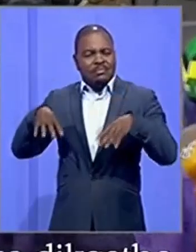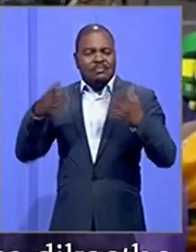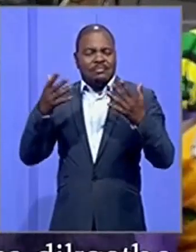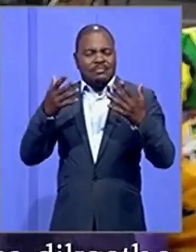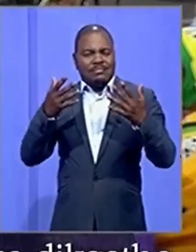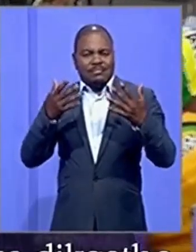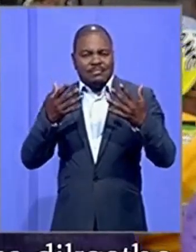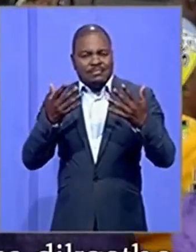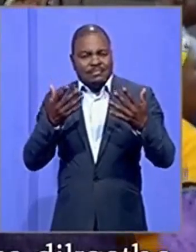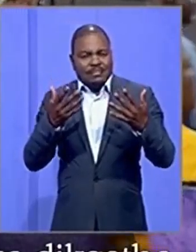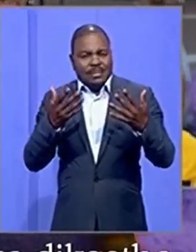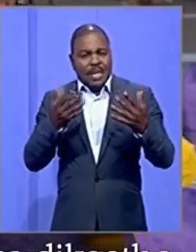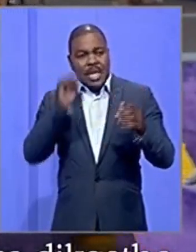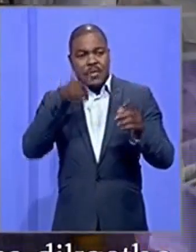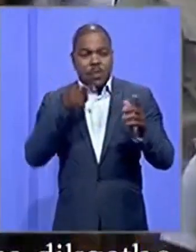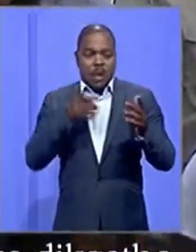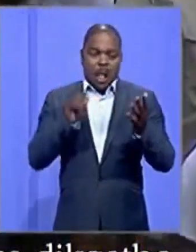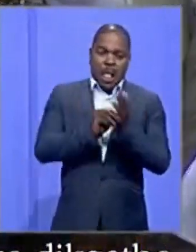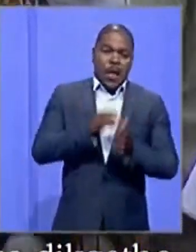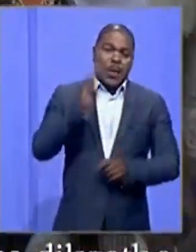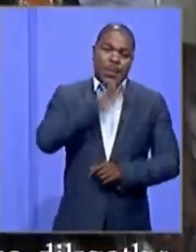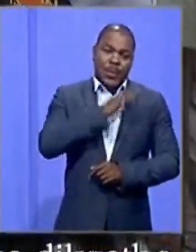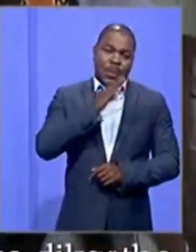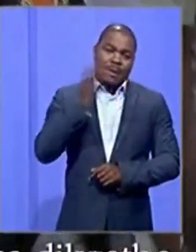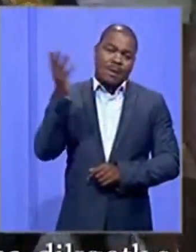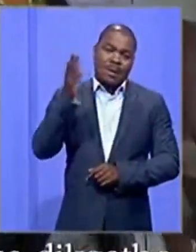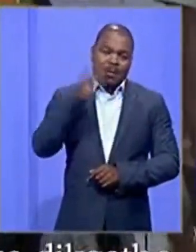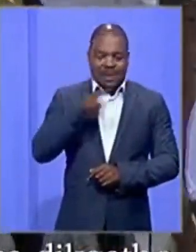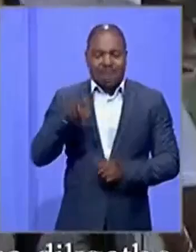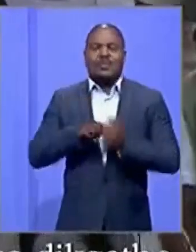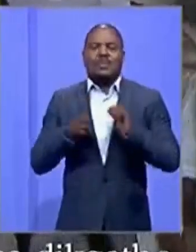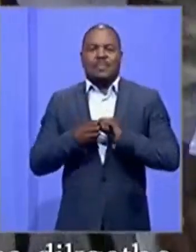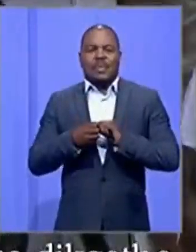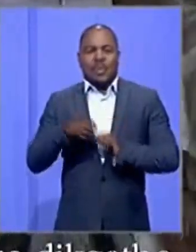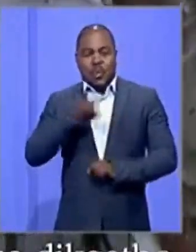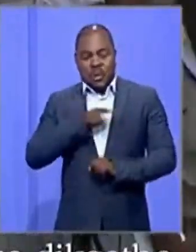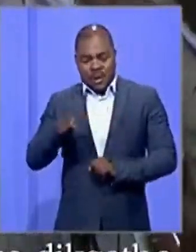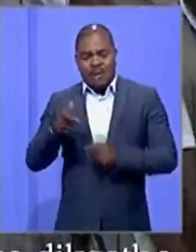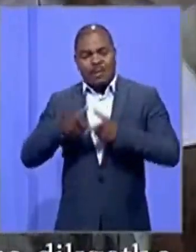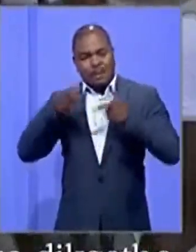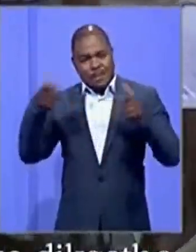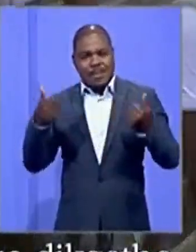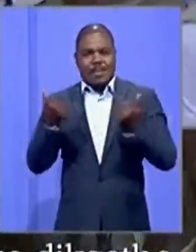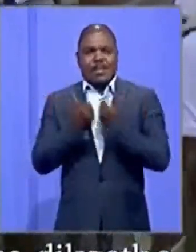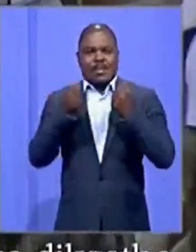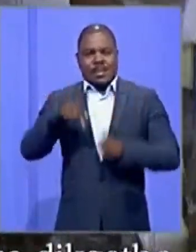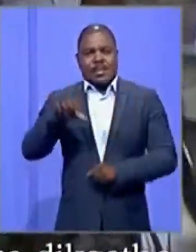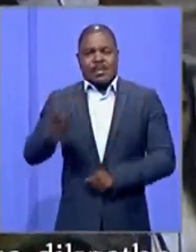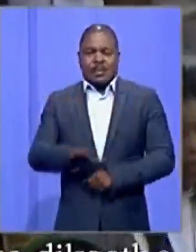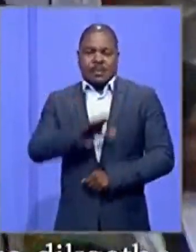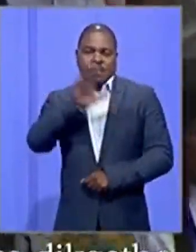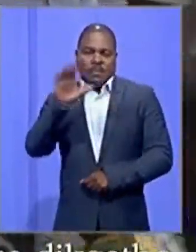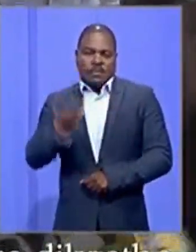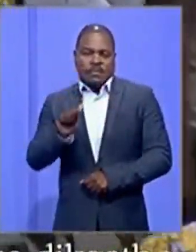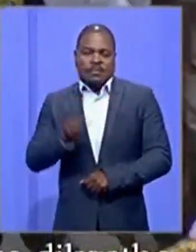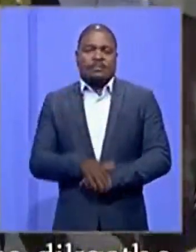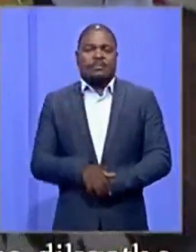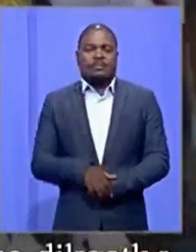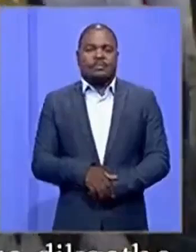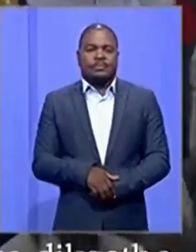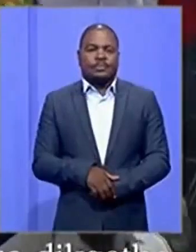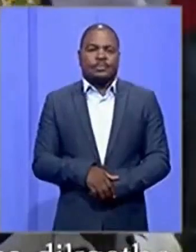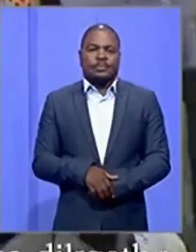yone e tla be le bothata hobane ke pepetso kgolo mo setjhabeng sena sa rona mo naheng ena ya rona ya